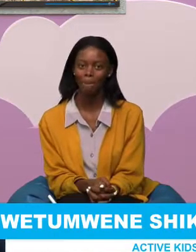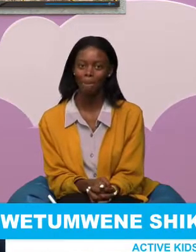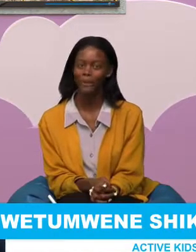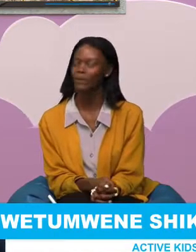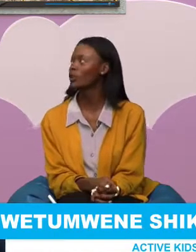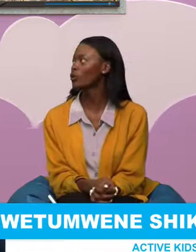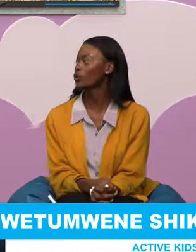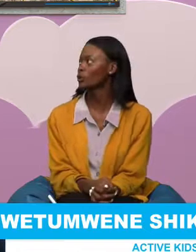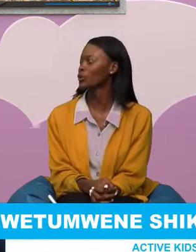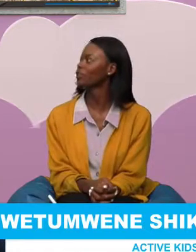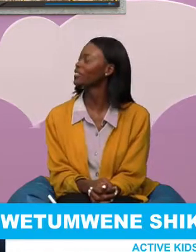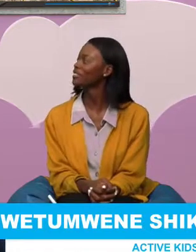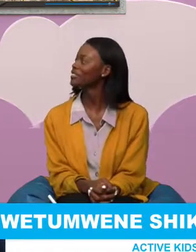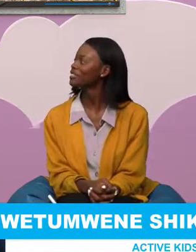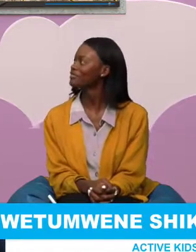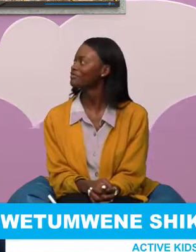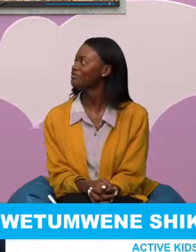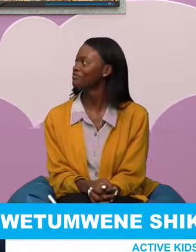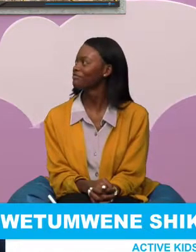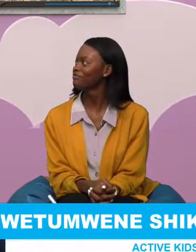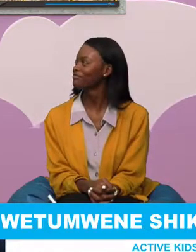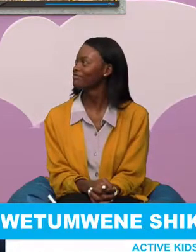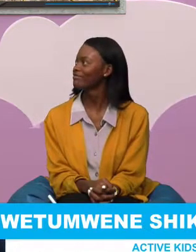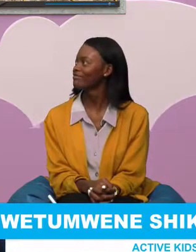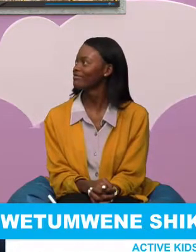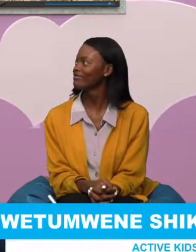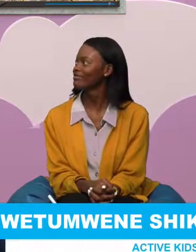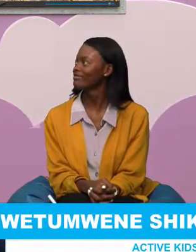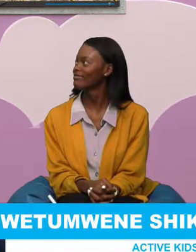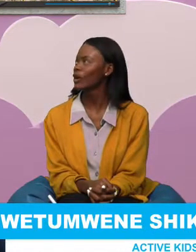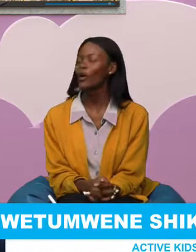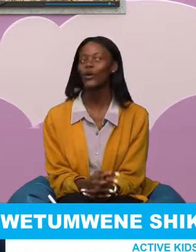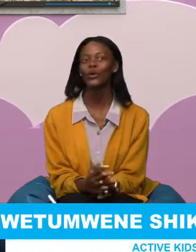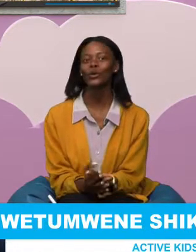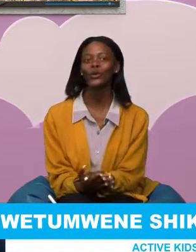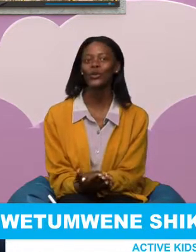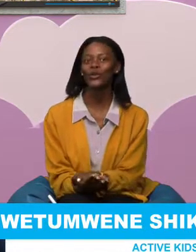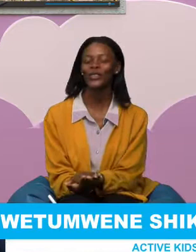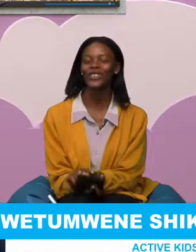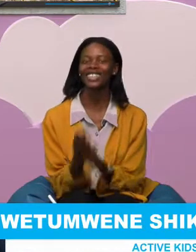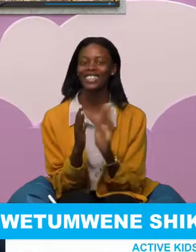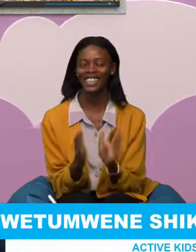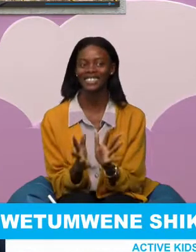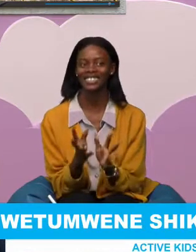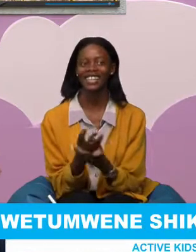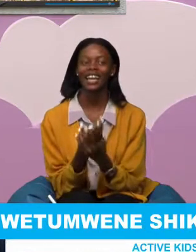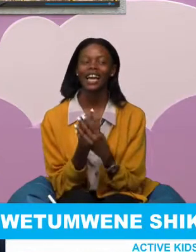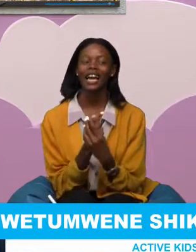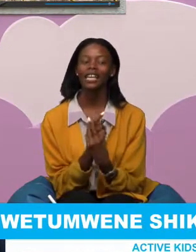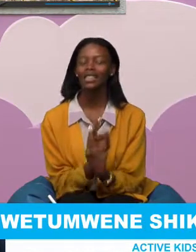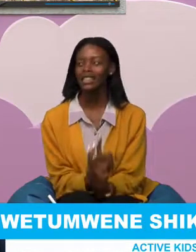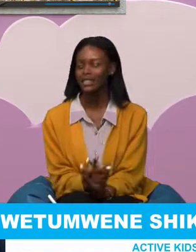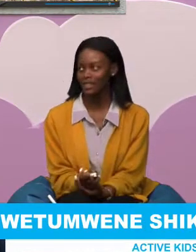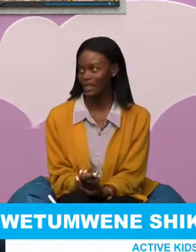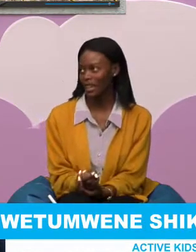My Community. Ooh. And our theme for today is Community Helpers. Ooh, You know what a community helper is?